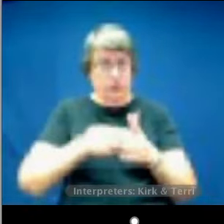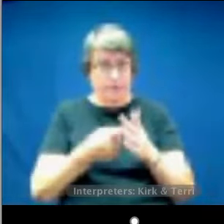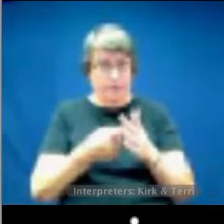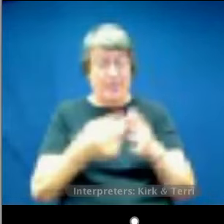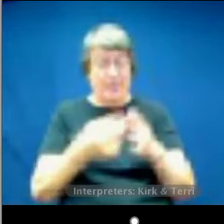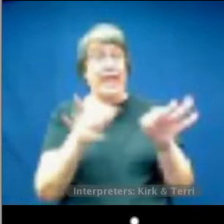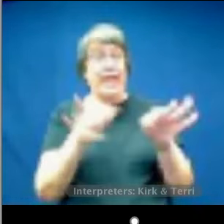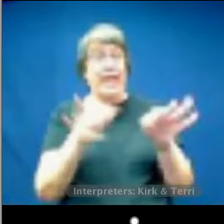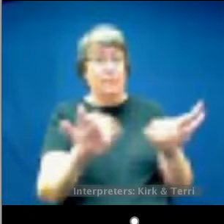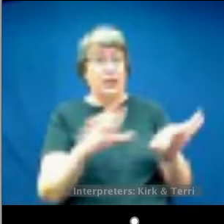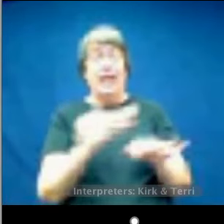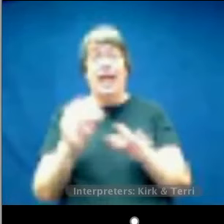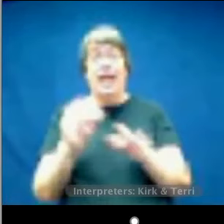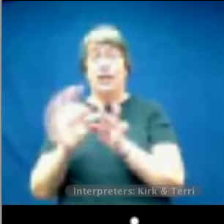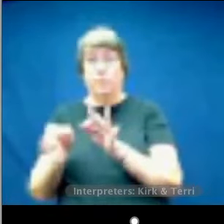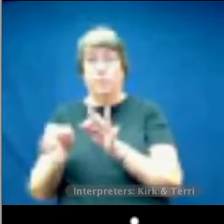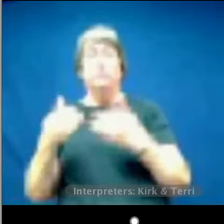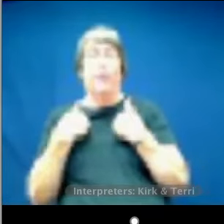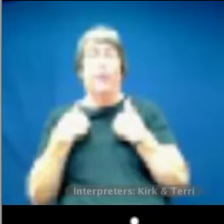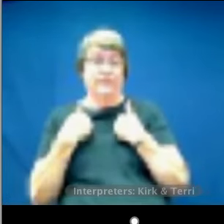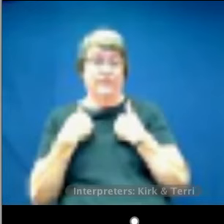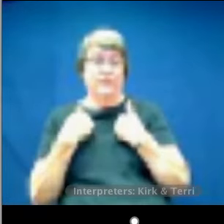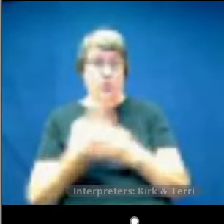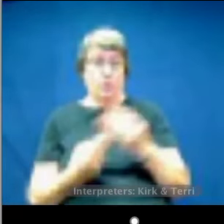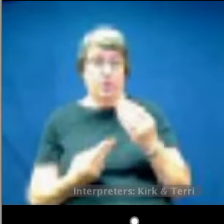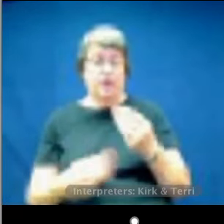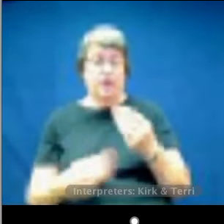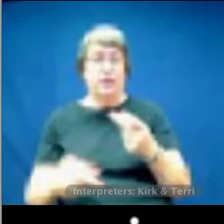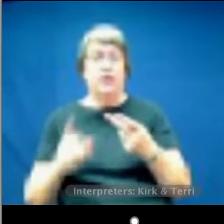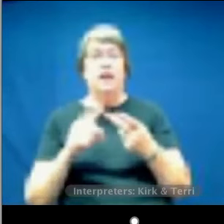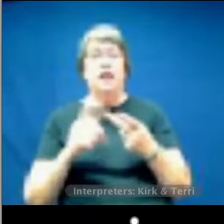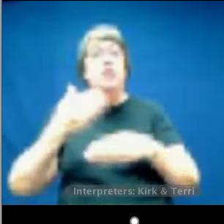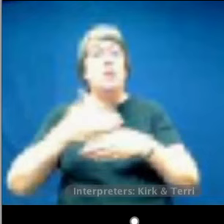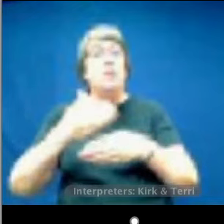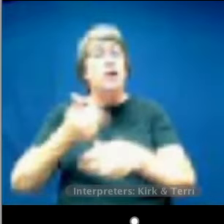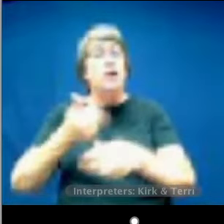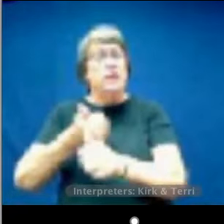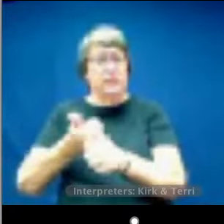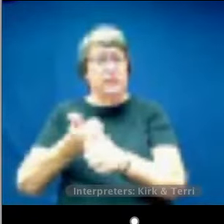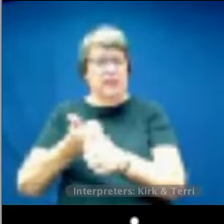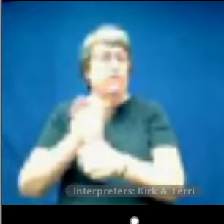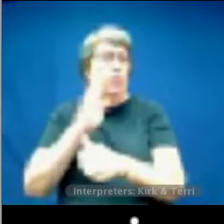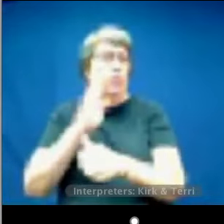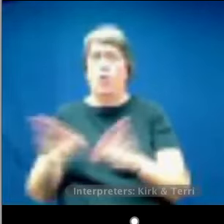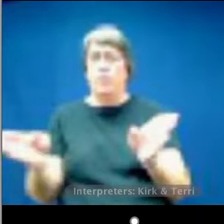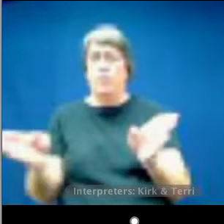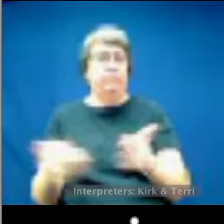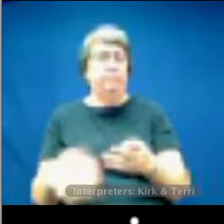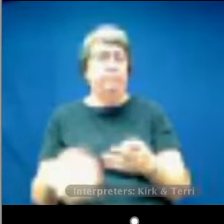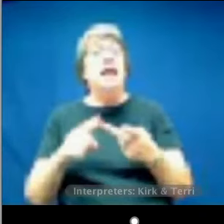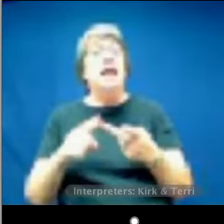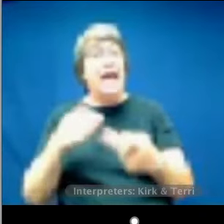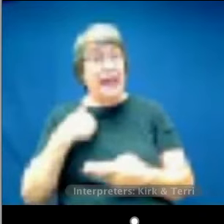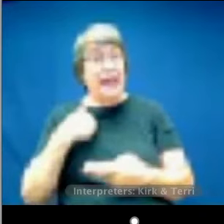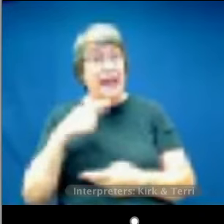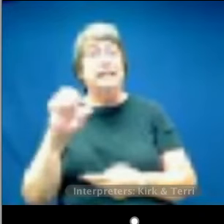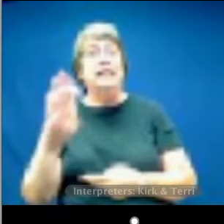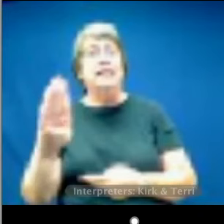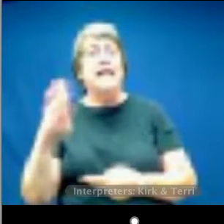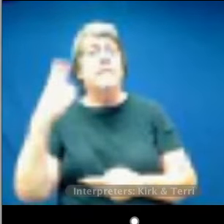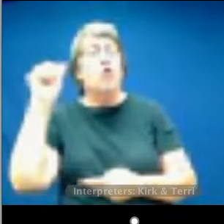Captioning and interpreters are provided. The streaming window opens automatically. There is a tab for the